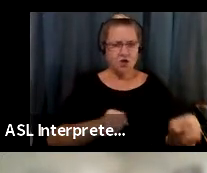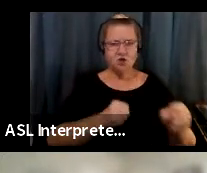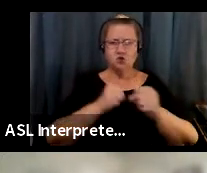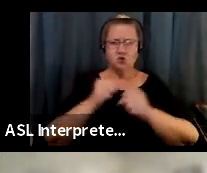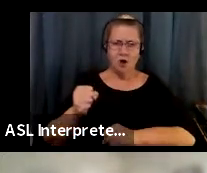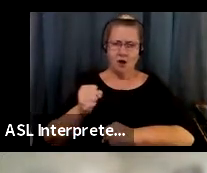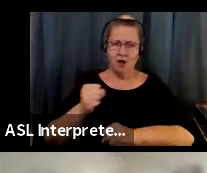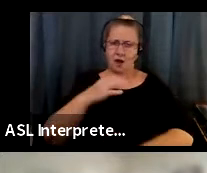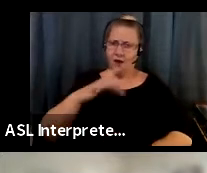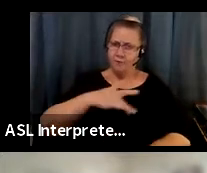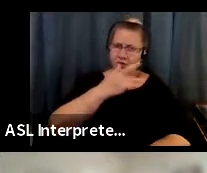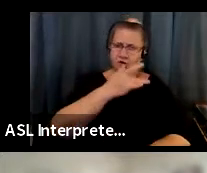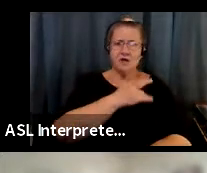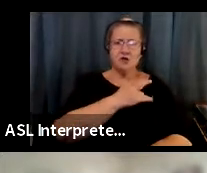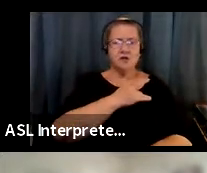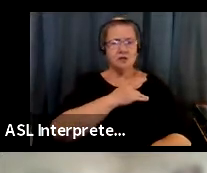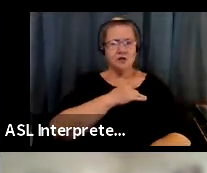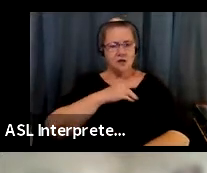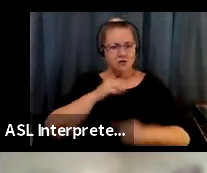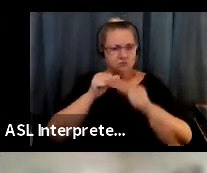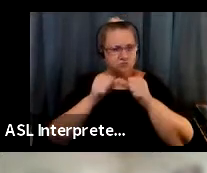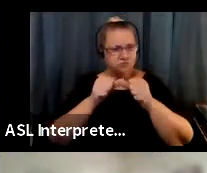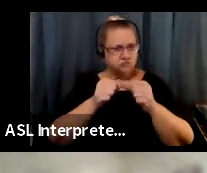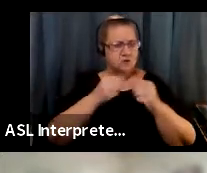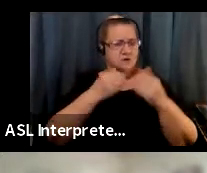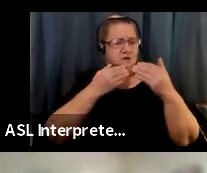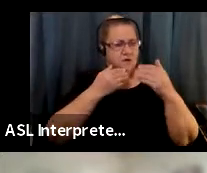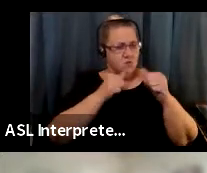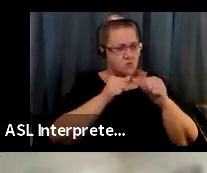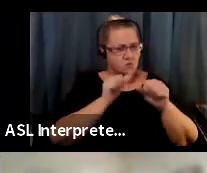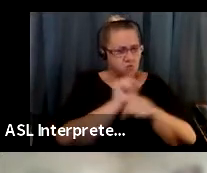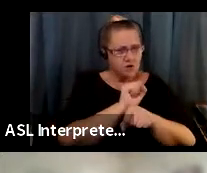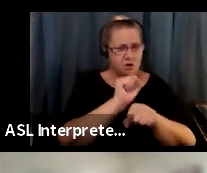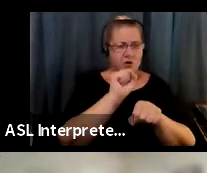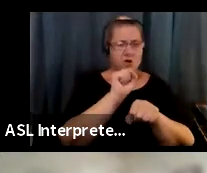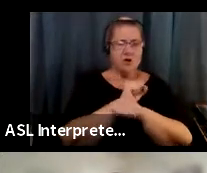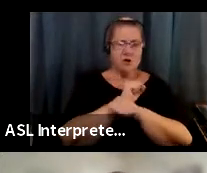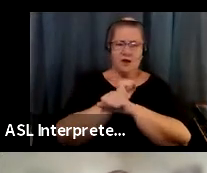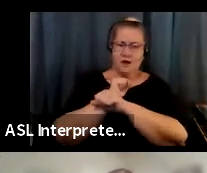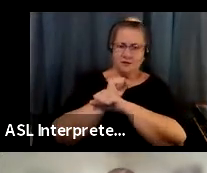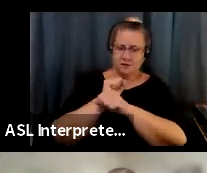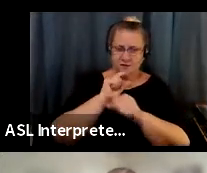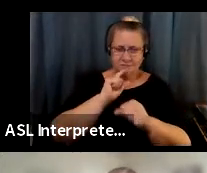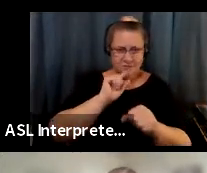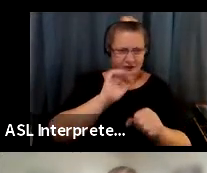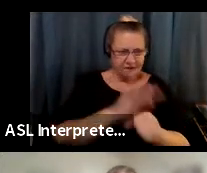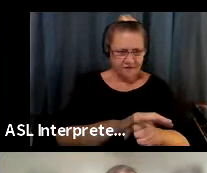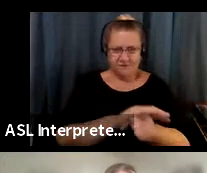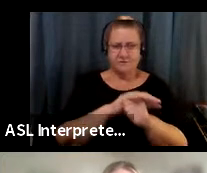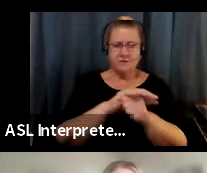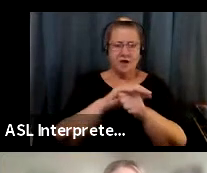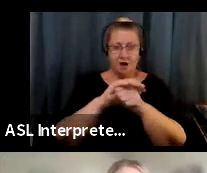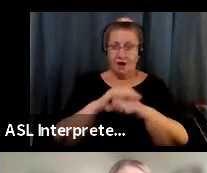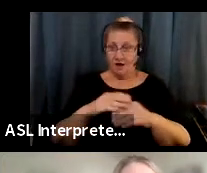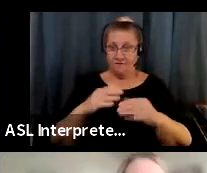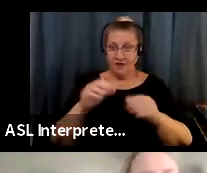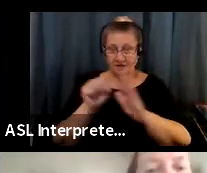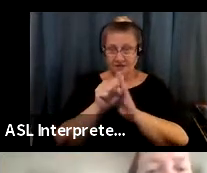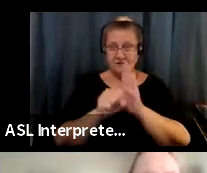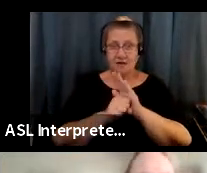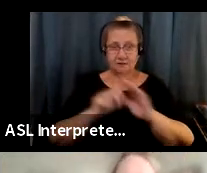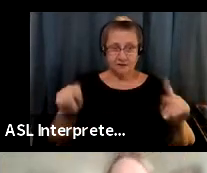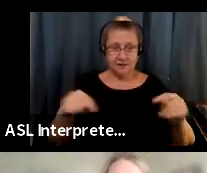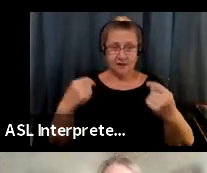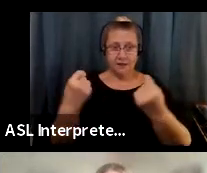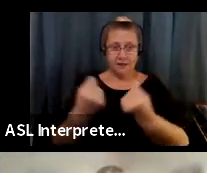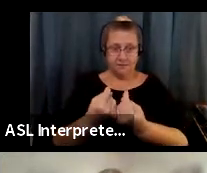the dedication, the leadership, and facilitation of the state team. And a comment was,